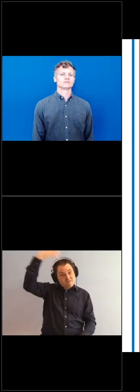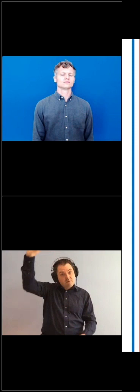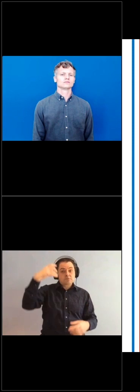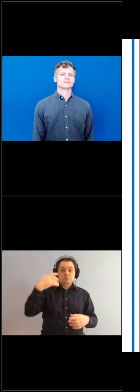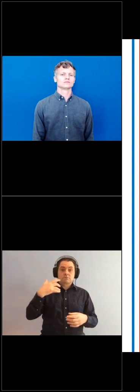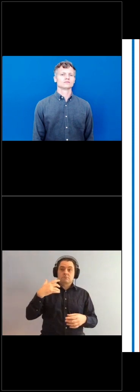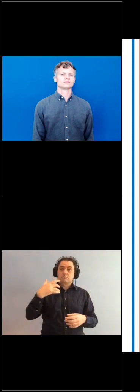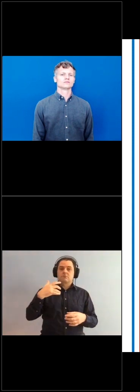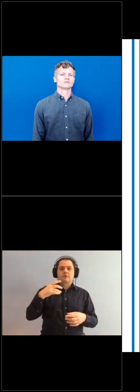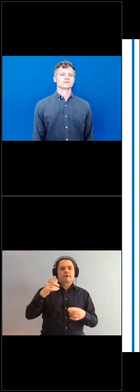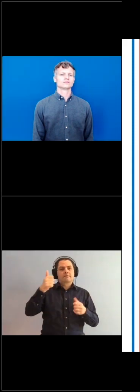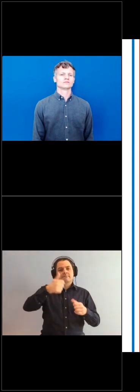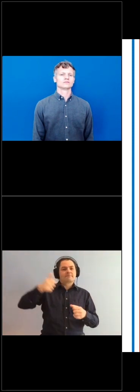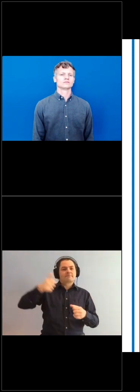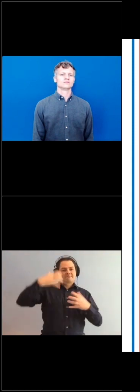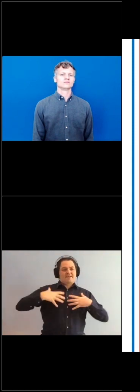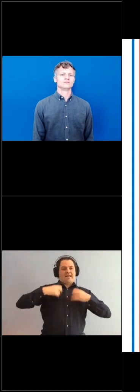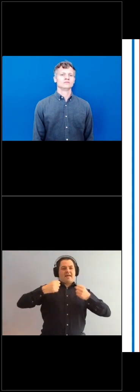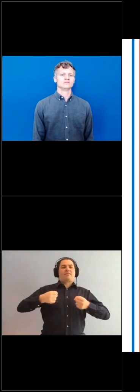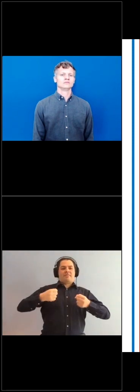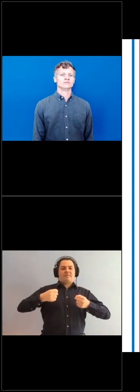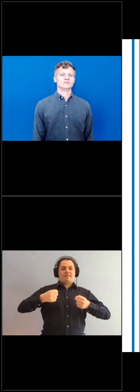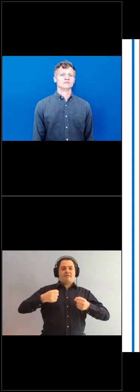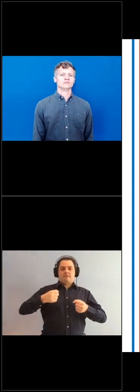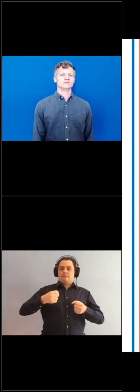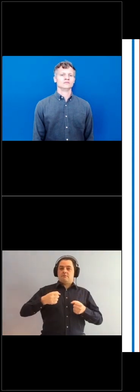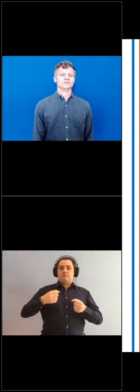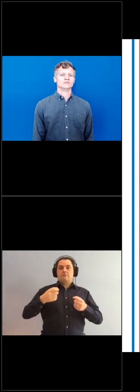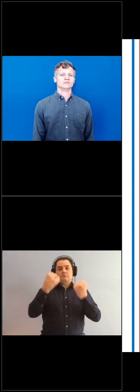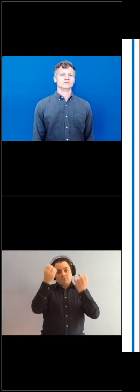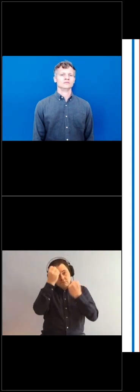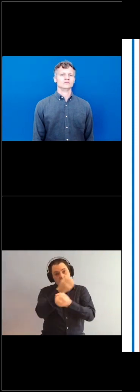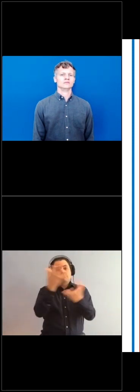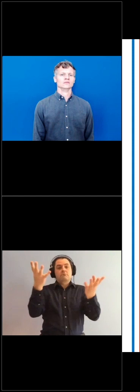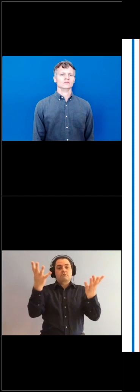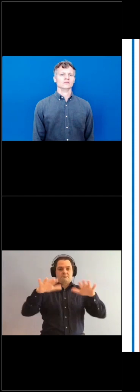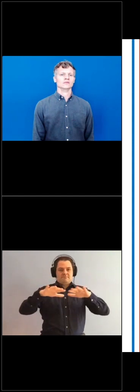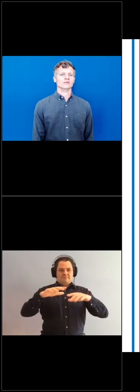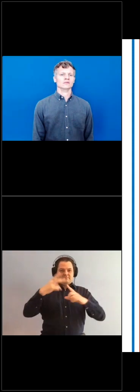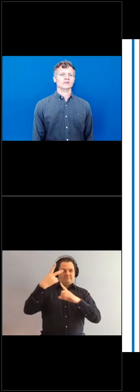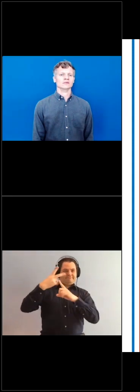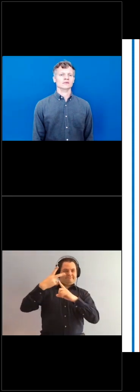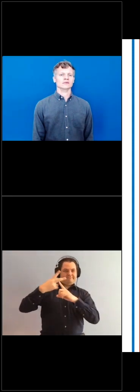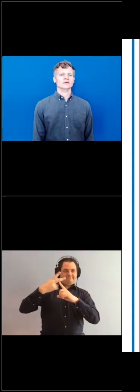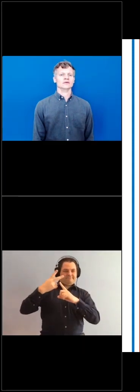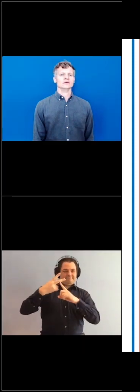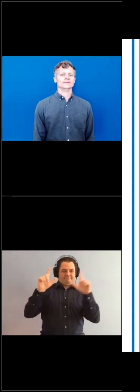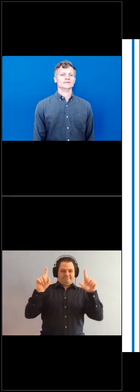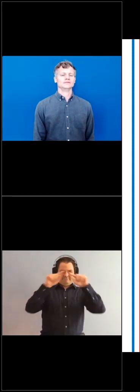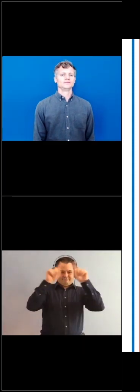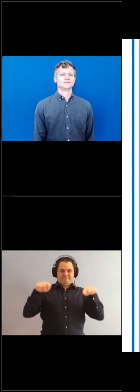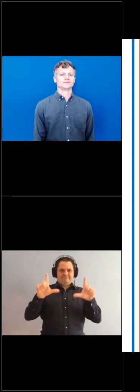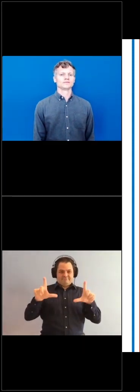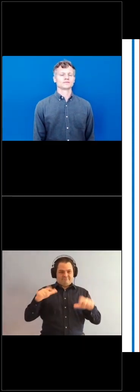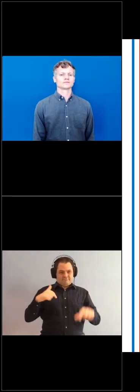the Ministry of Health, had or giving the press conference in the television, and